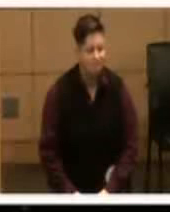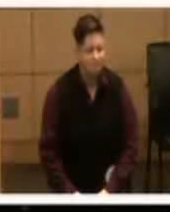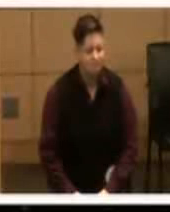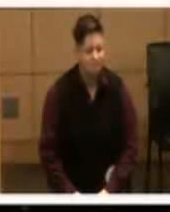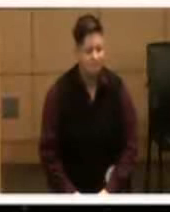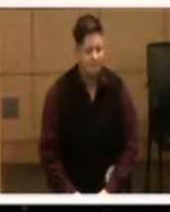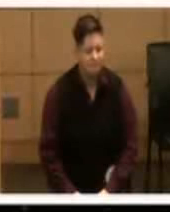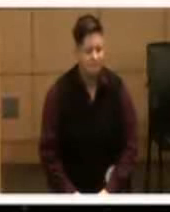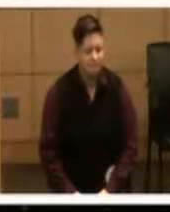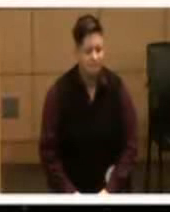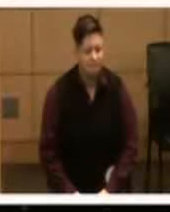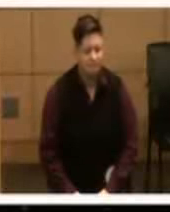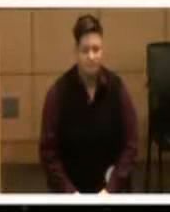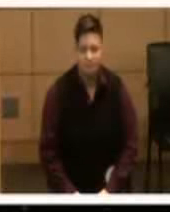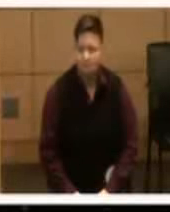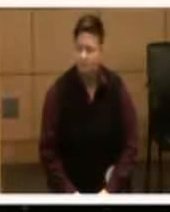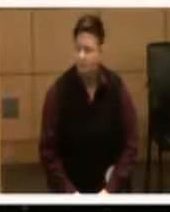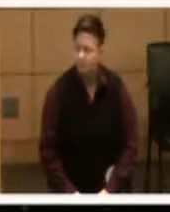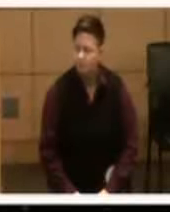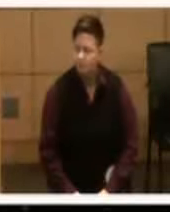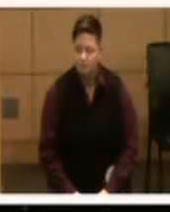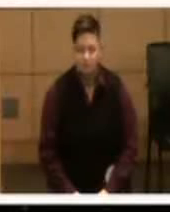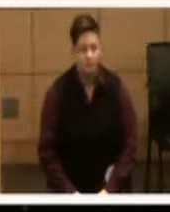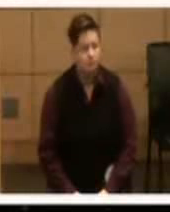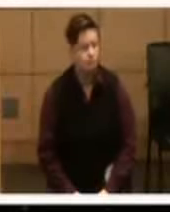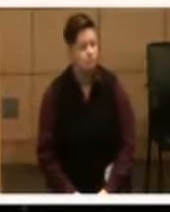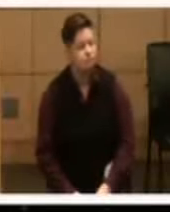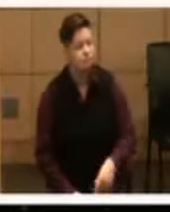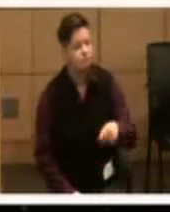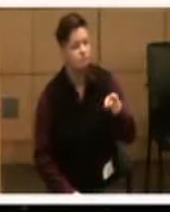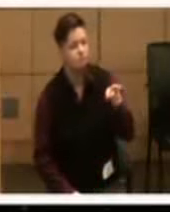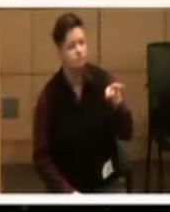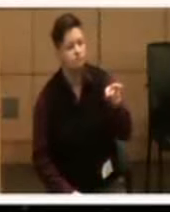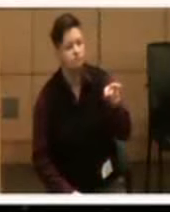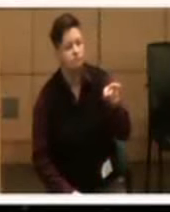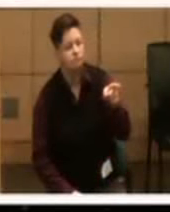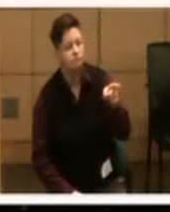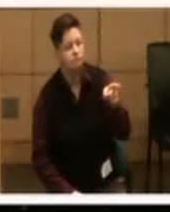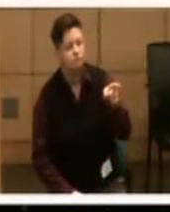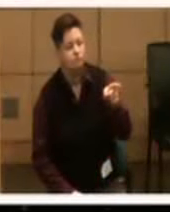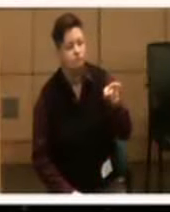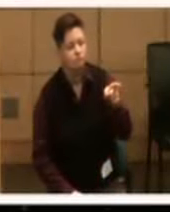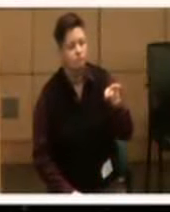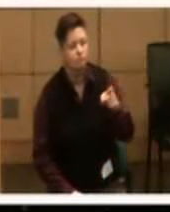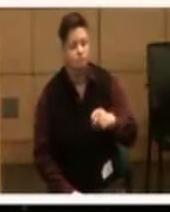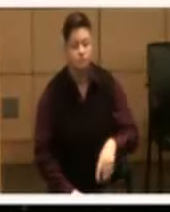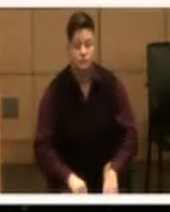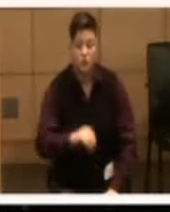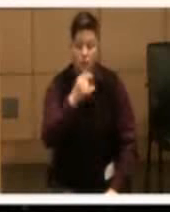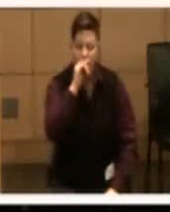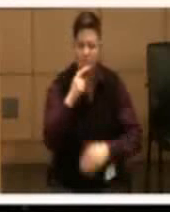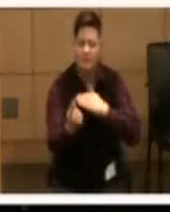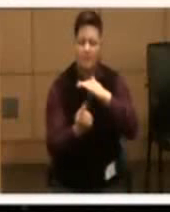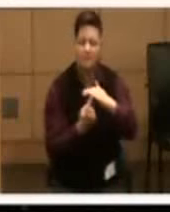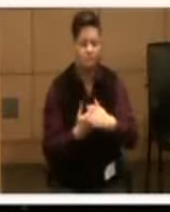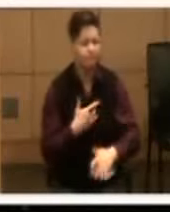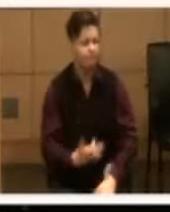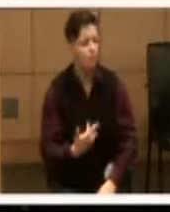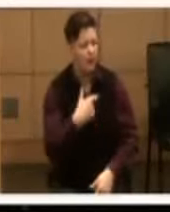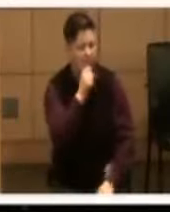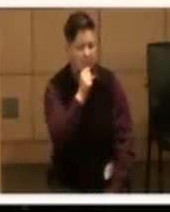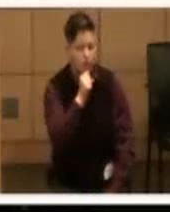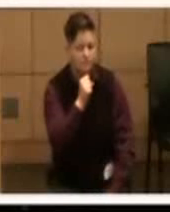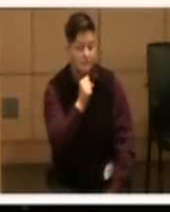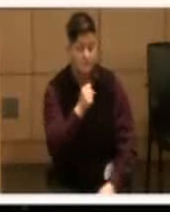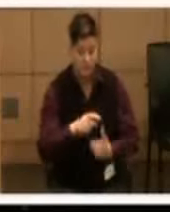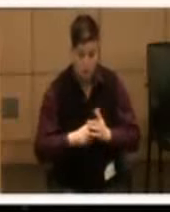Do you have any data on what age you are seeing these kids at the point of failure? Is it when they start school? Is it in